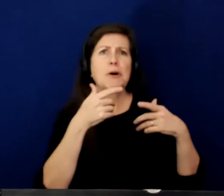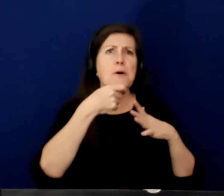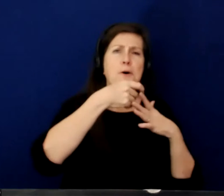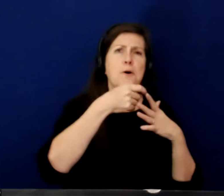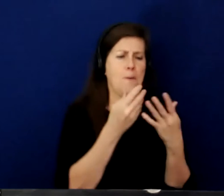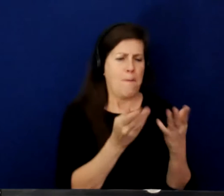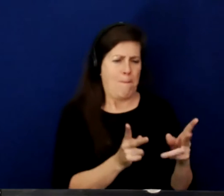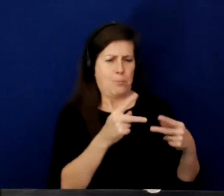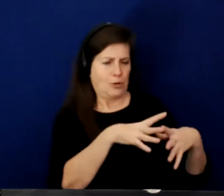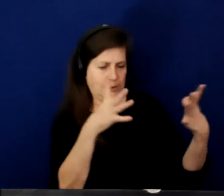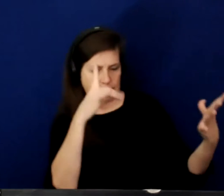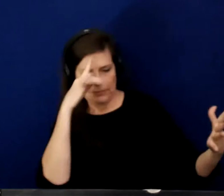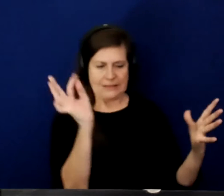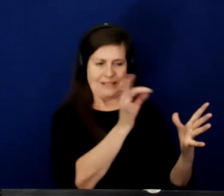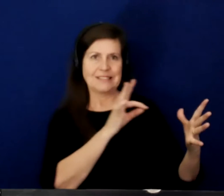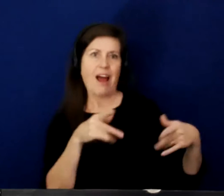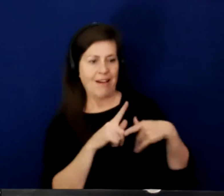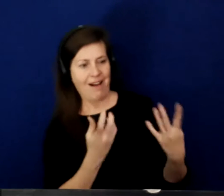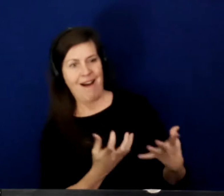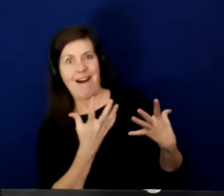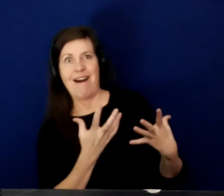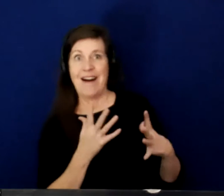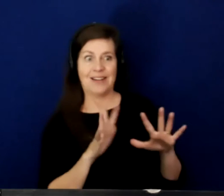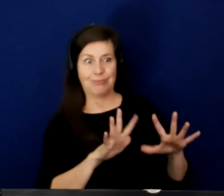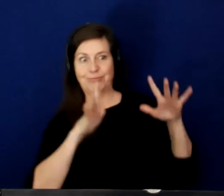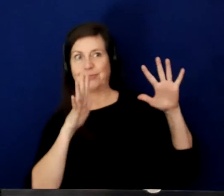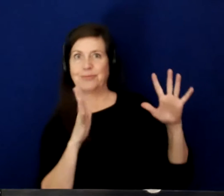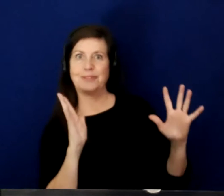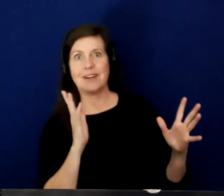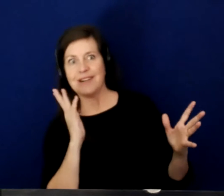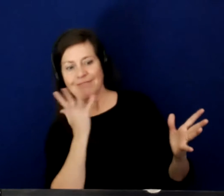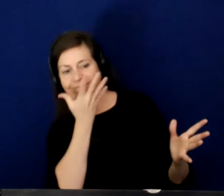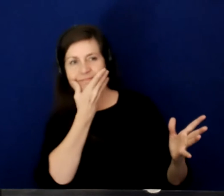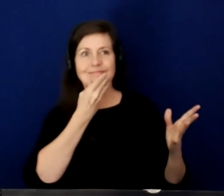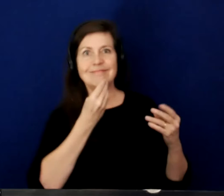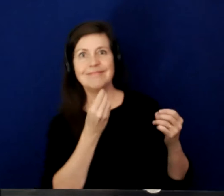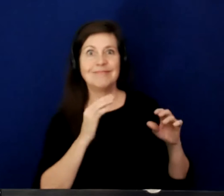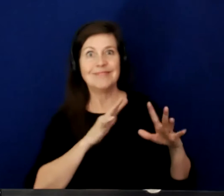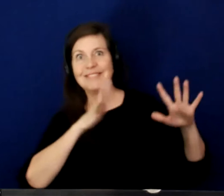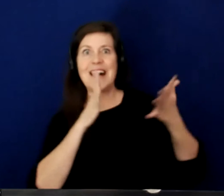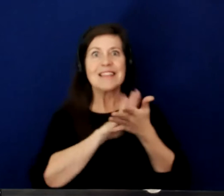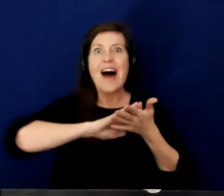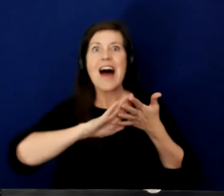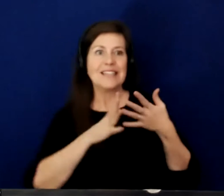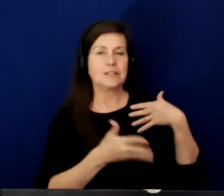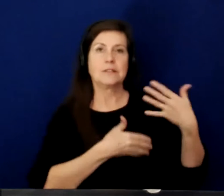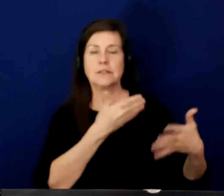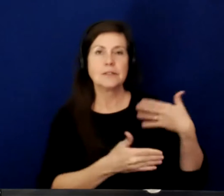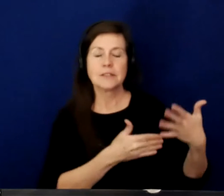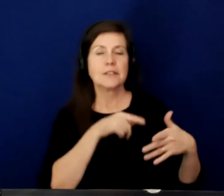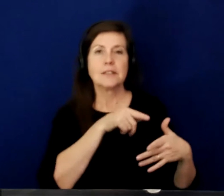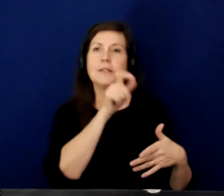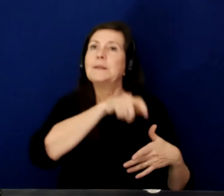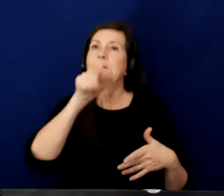nice things. Design is only the nice thing. Involving people is also sort of nice, and UX is always, it's like people just think